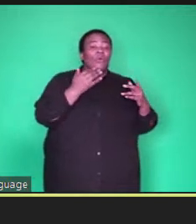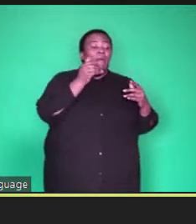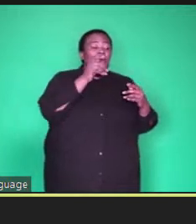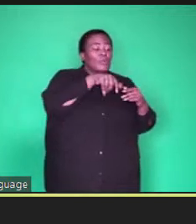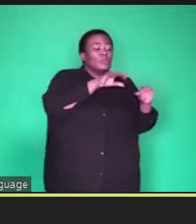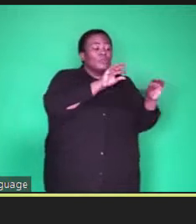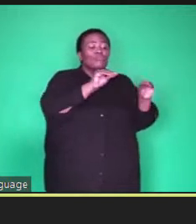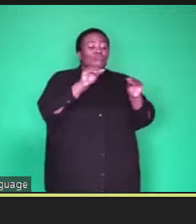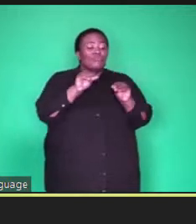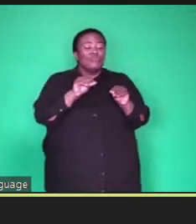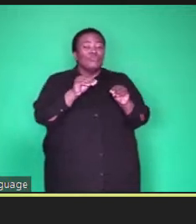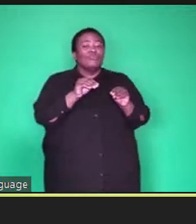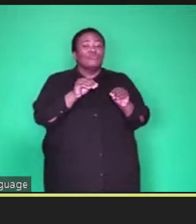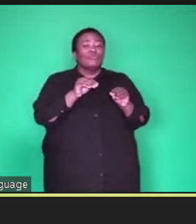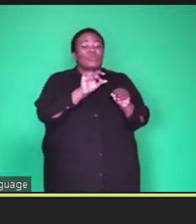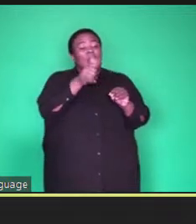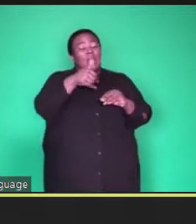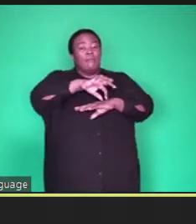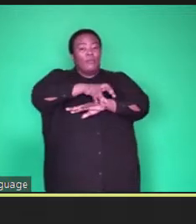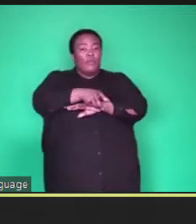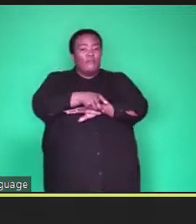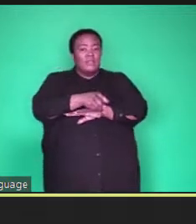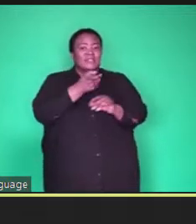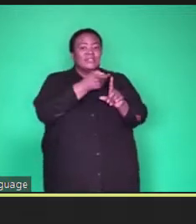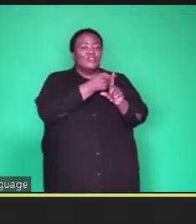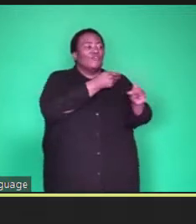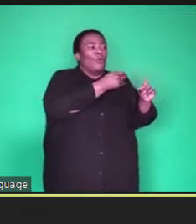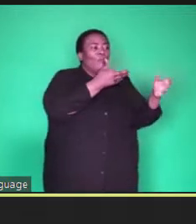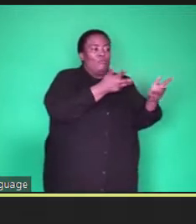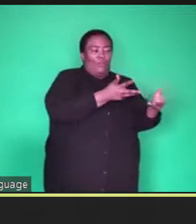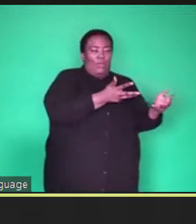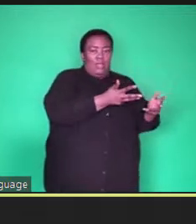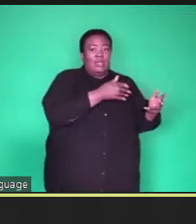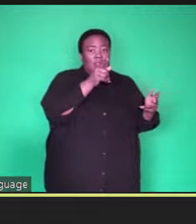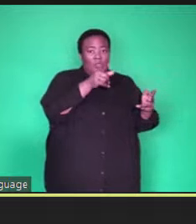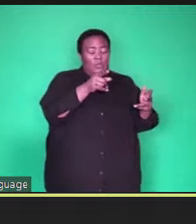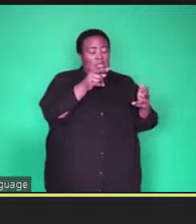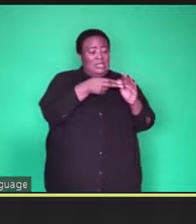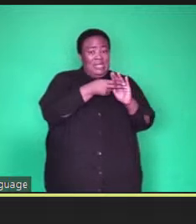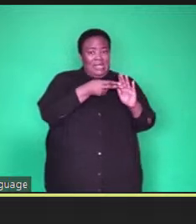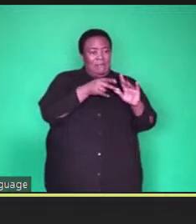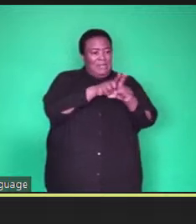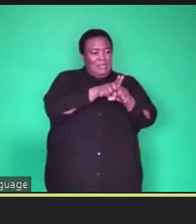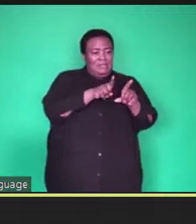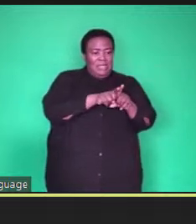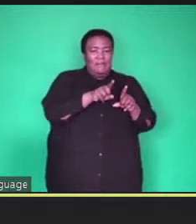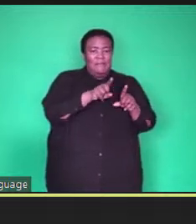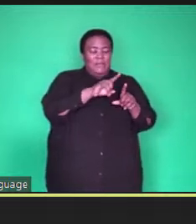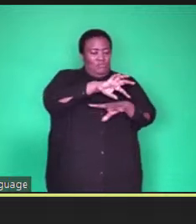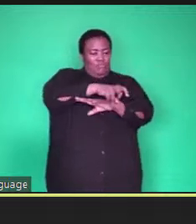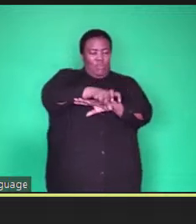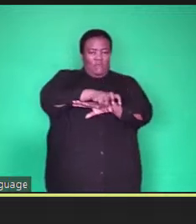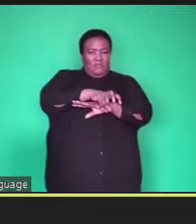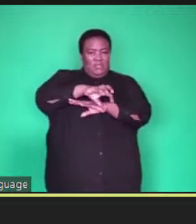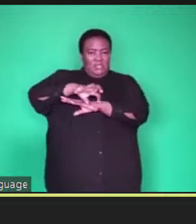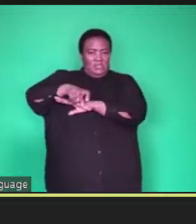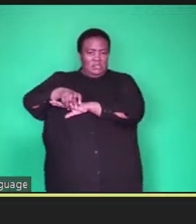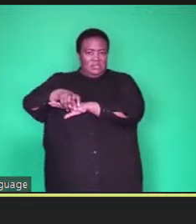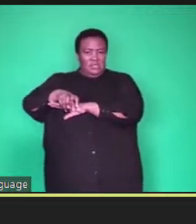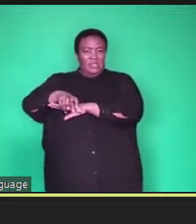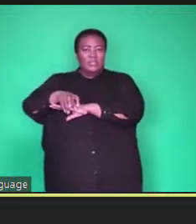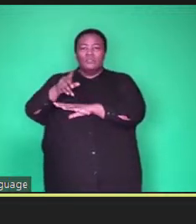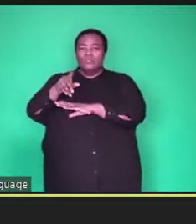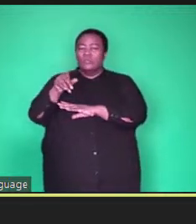So here our rows are labeled the same provinces. And to make this, but so just